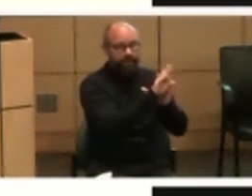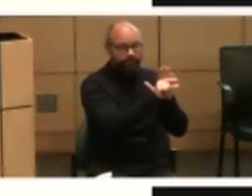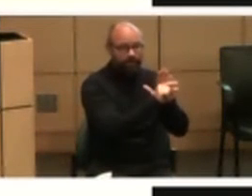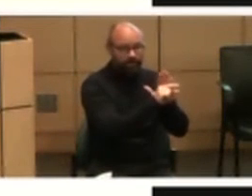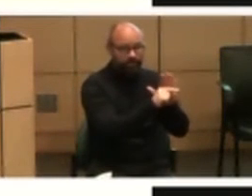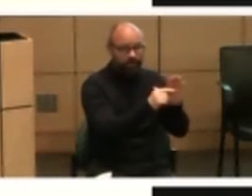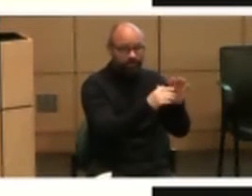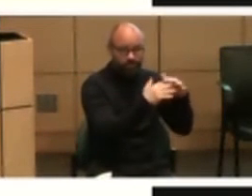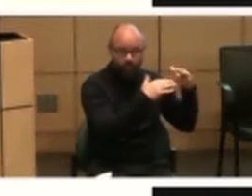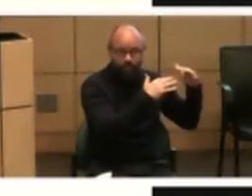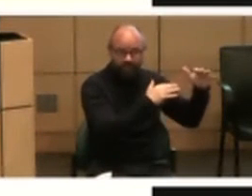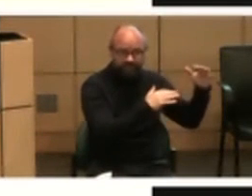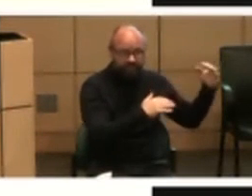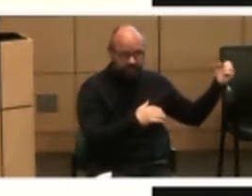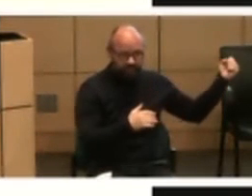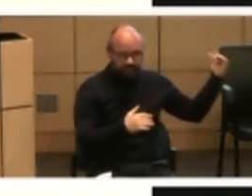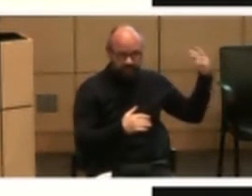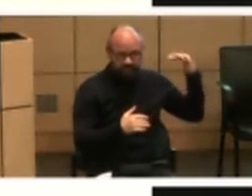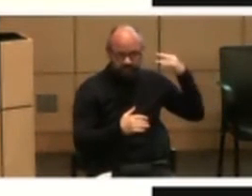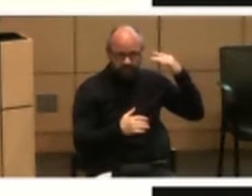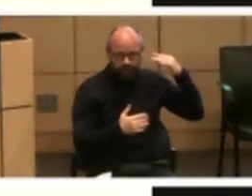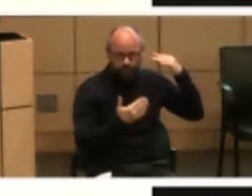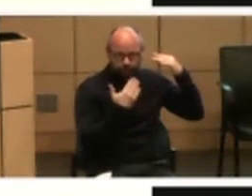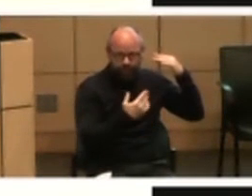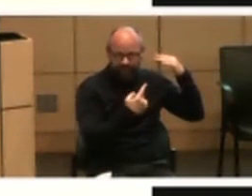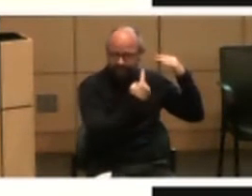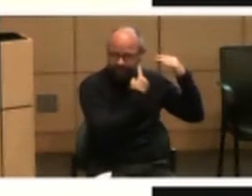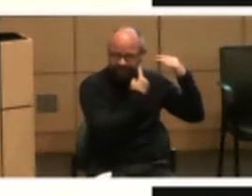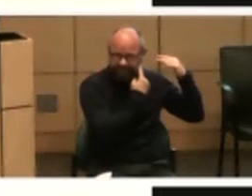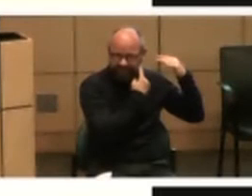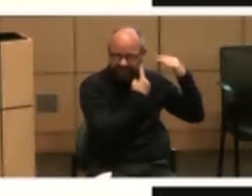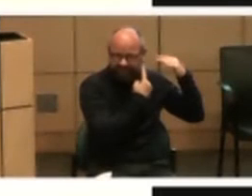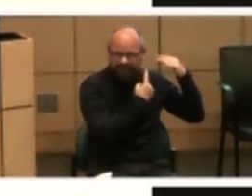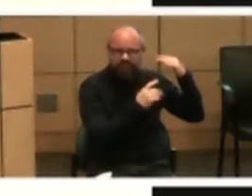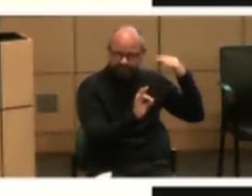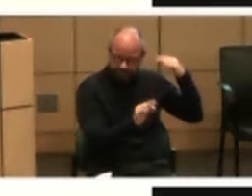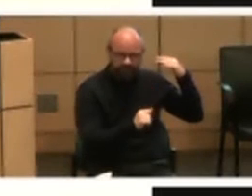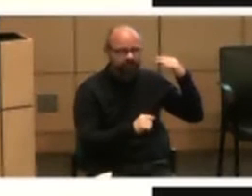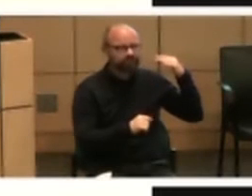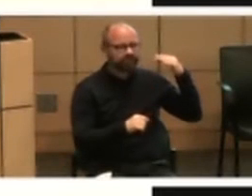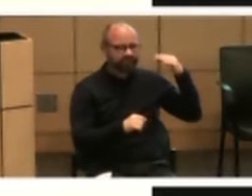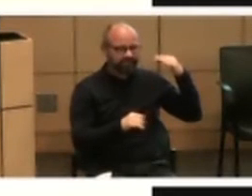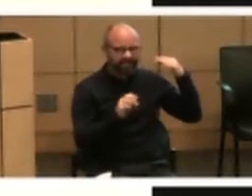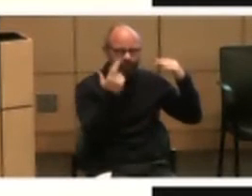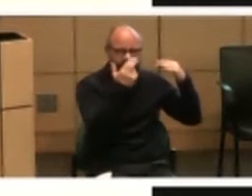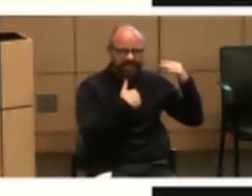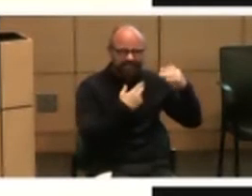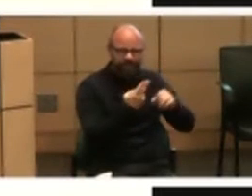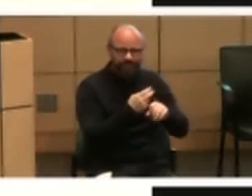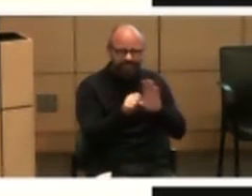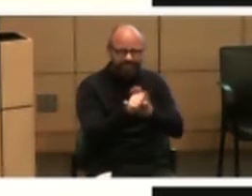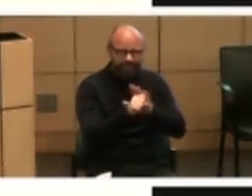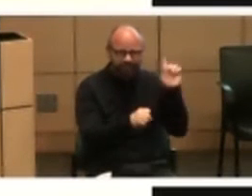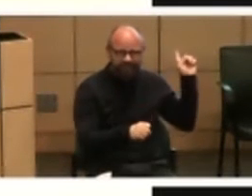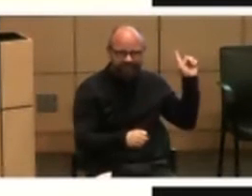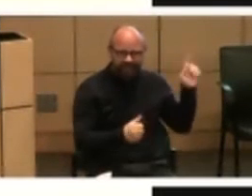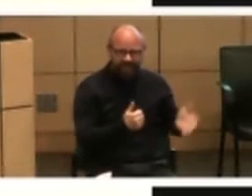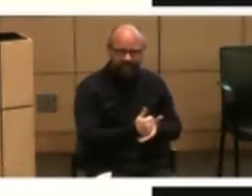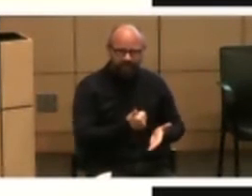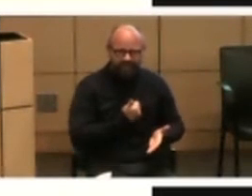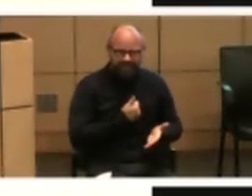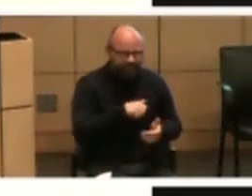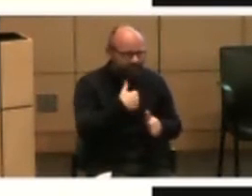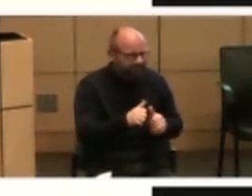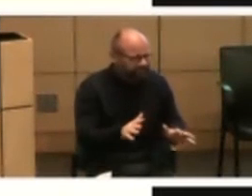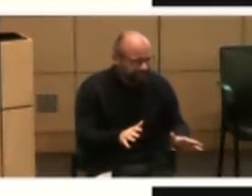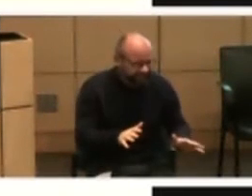the masking noise actually went to the good ear, okay? So you can see that this would have an implication for just where to seat a child in a classroom.